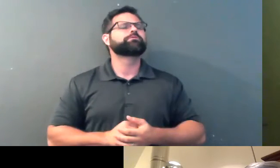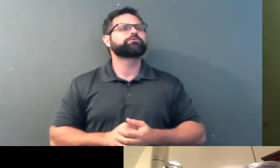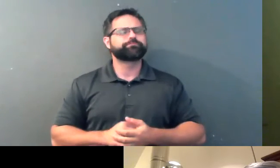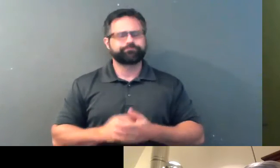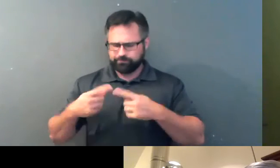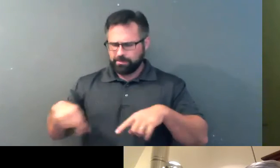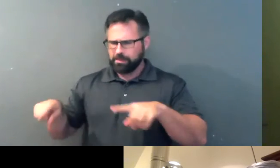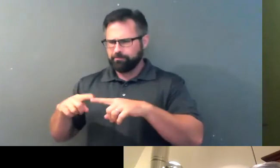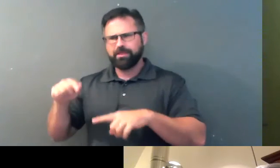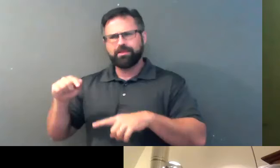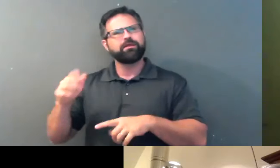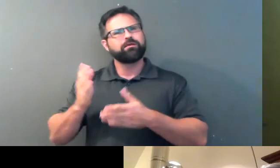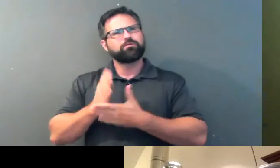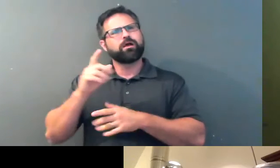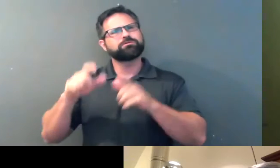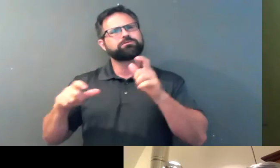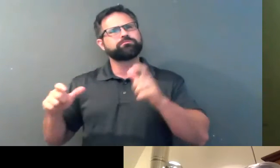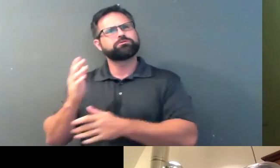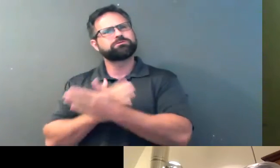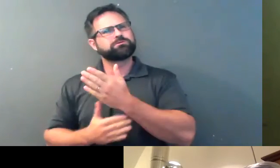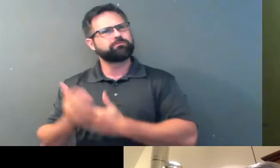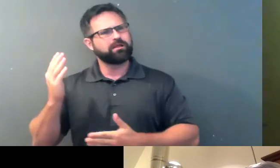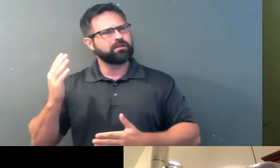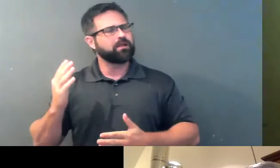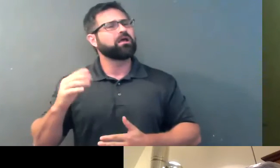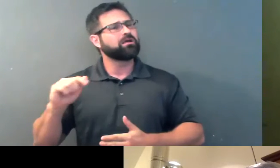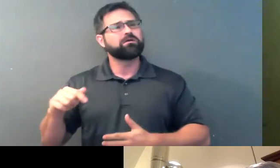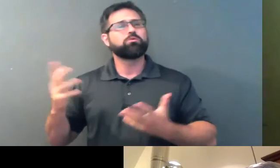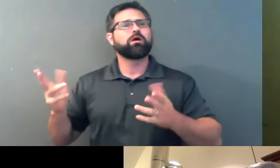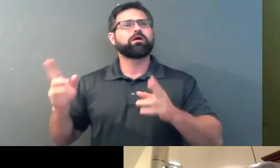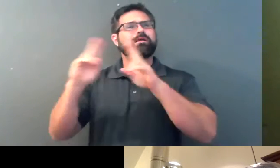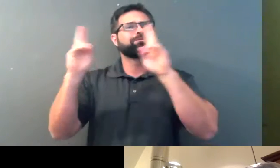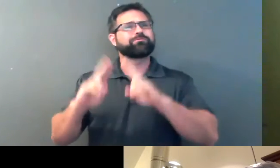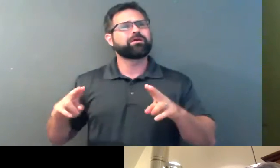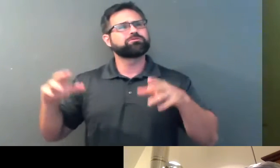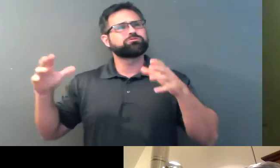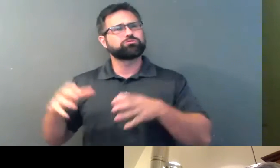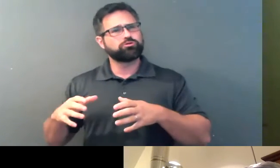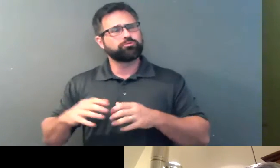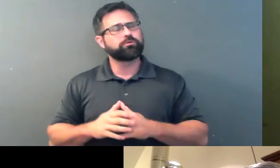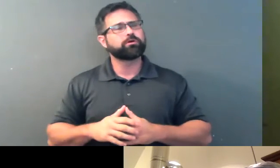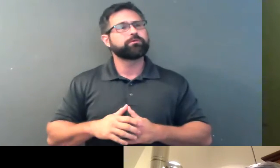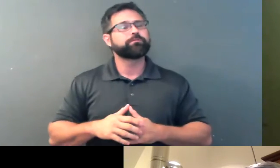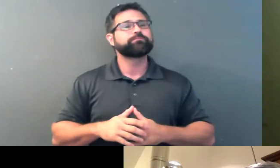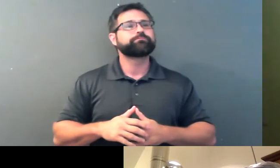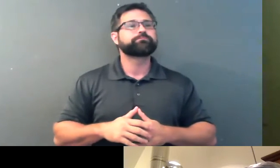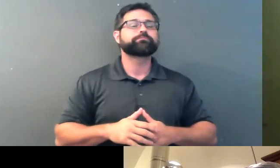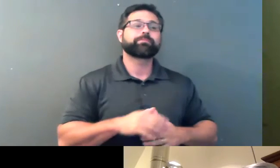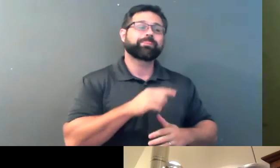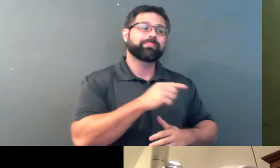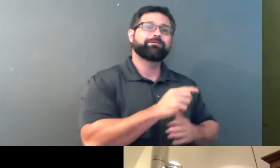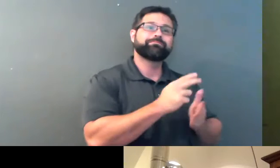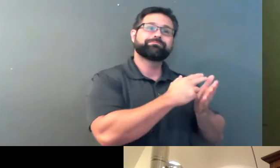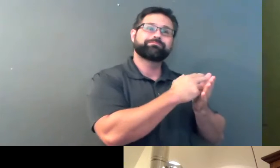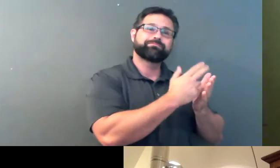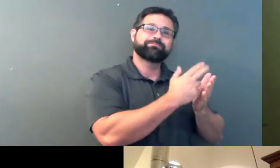of Persons with Disabilities is an international body created by the Convention on the Rights of